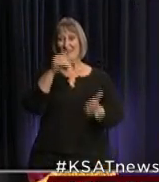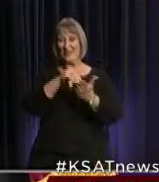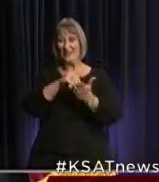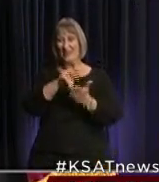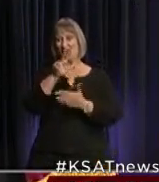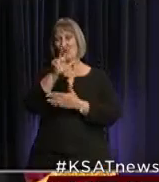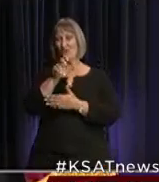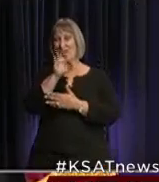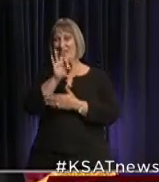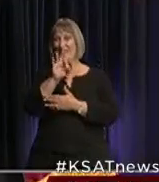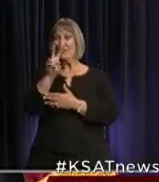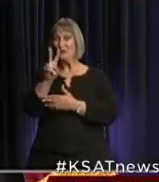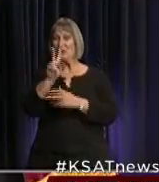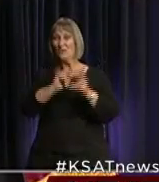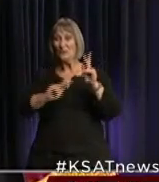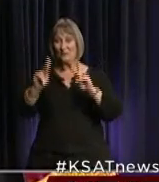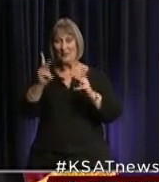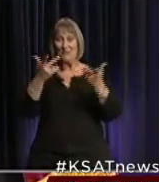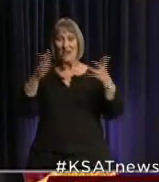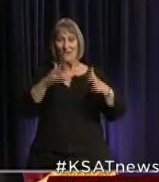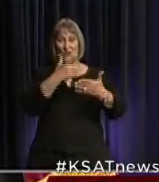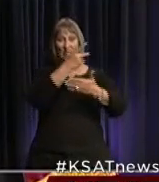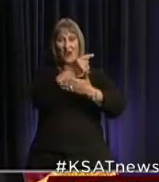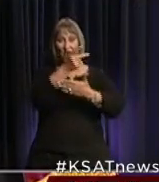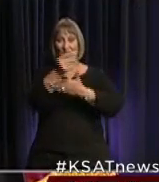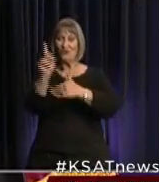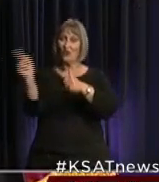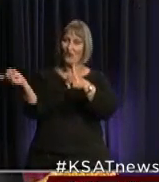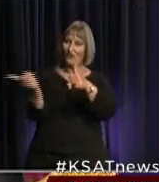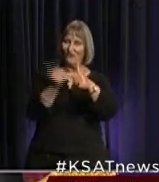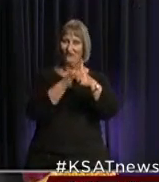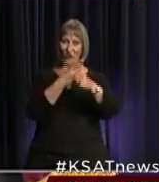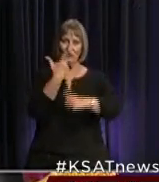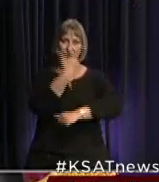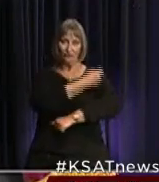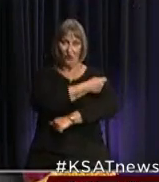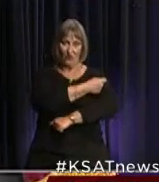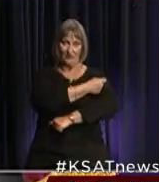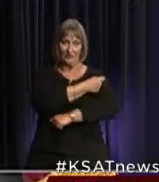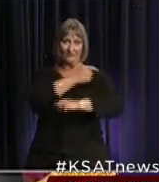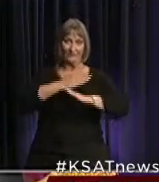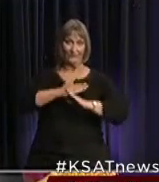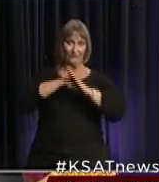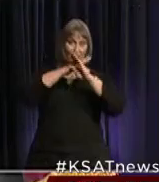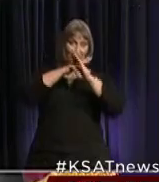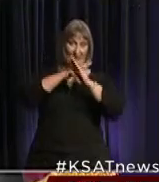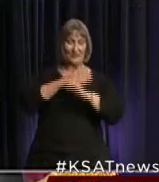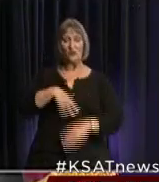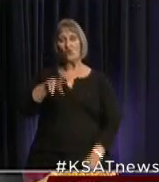387,892 people in our community have received their first dose of the COVID-19 vaccine, and